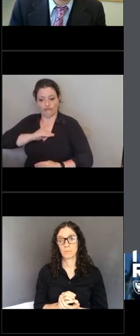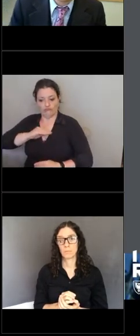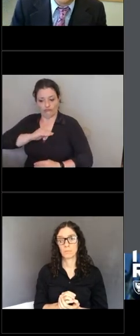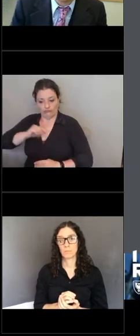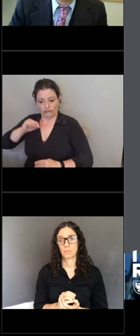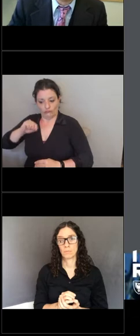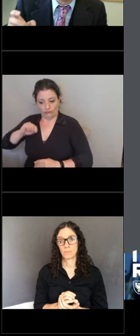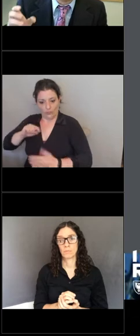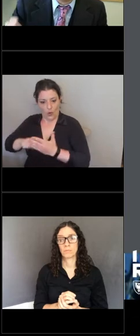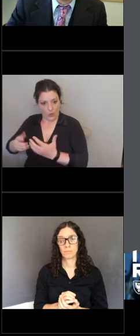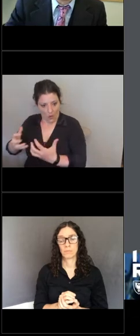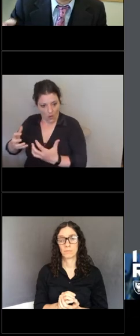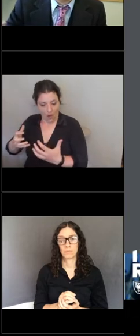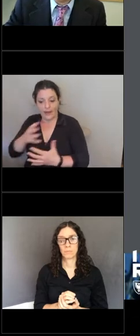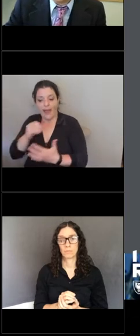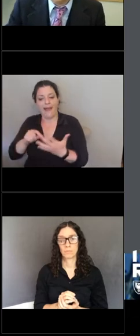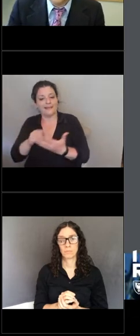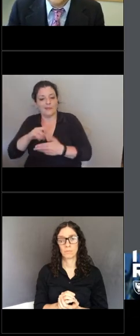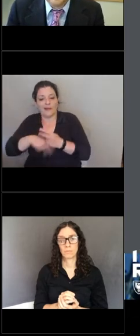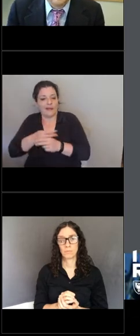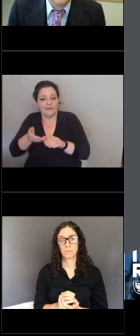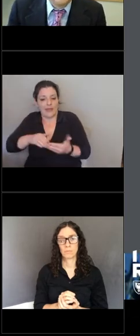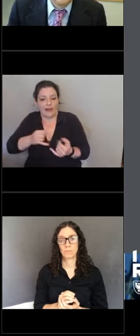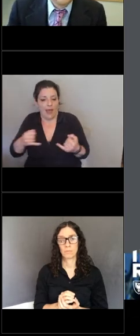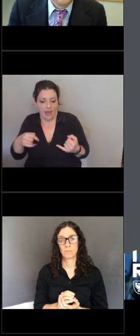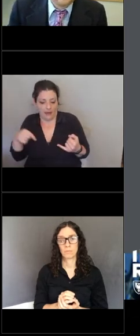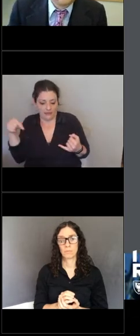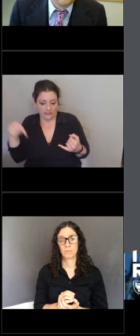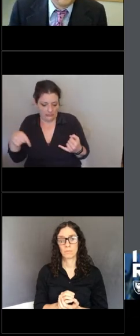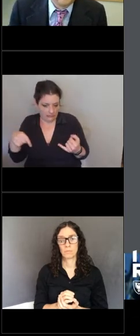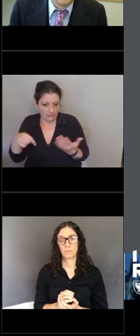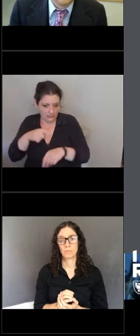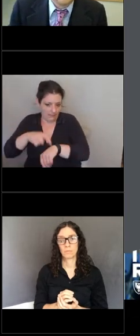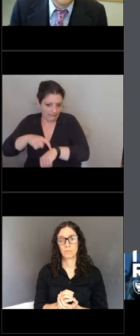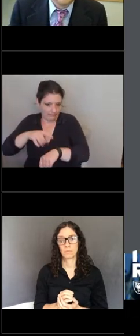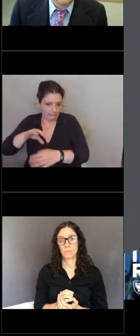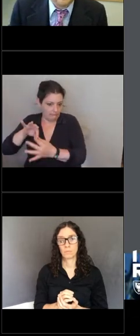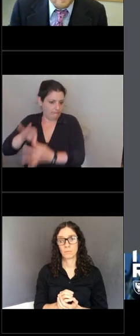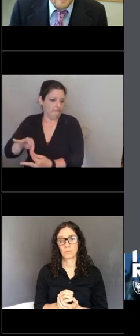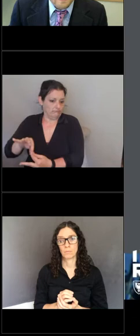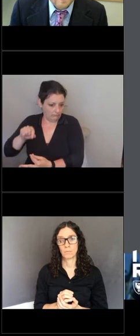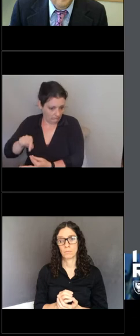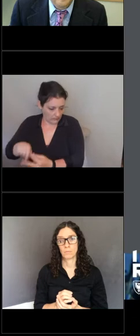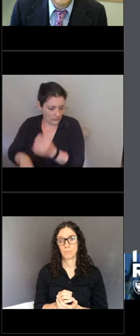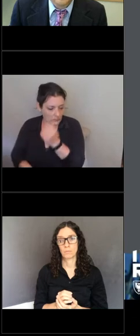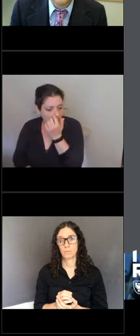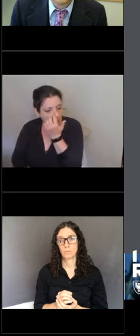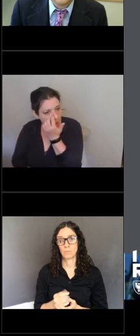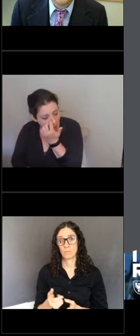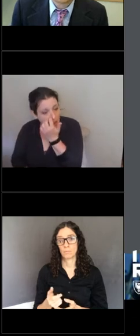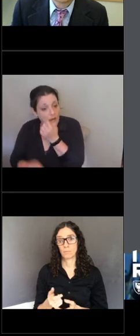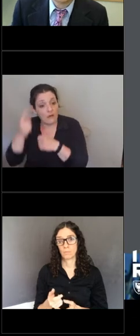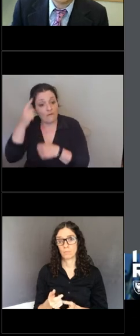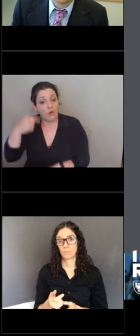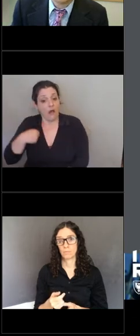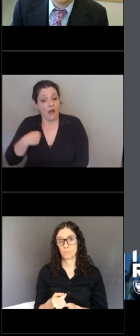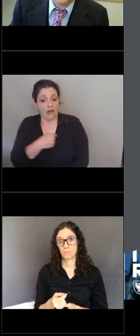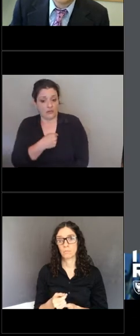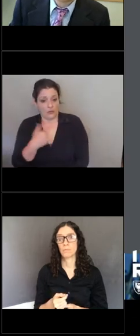deadline or at least a time frame within it has to happen? So for us, we decided